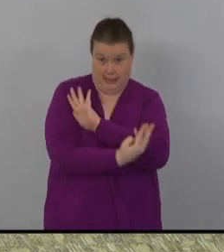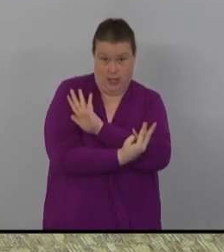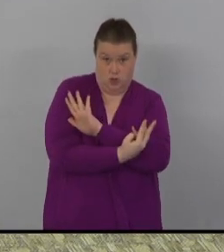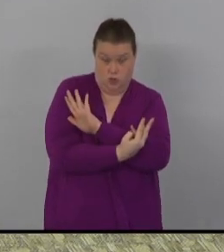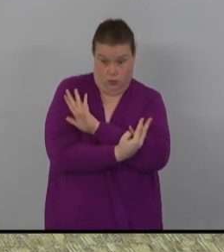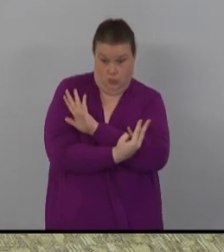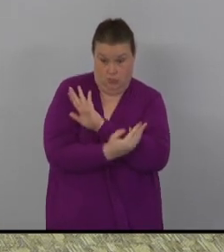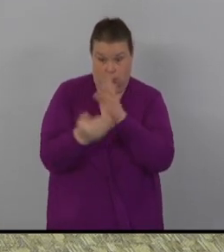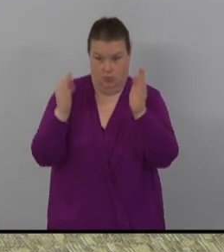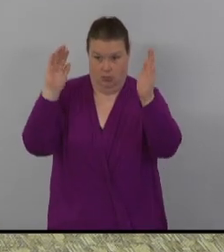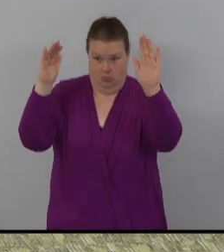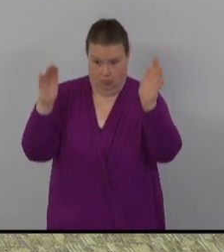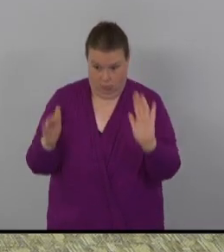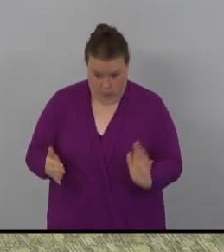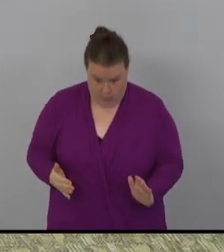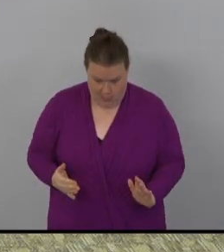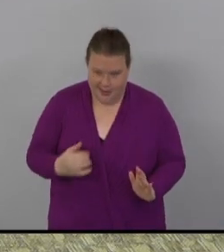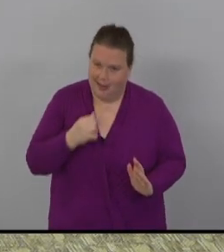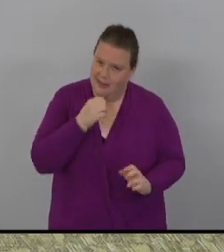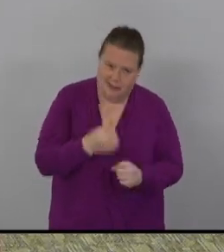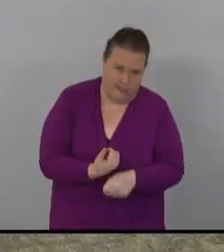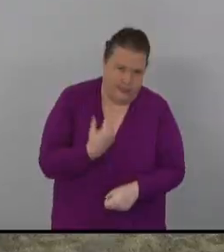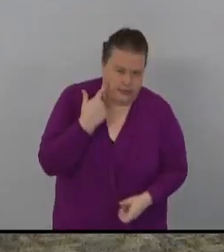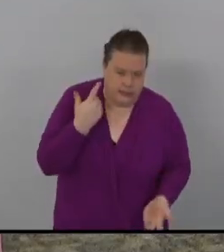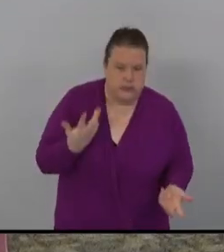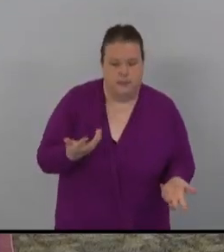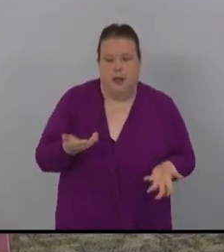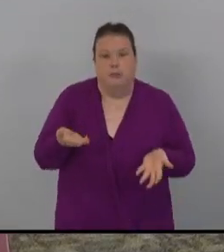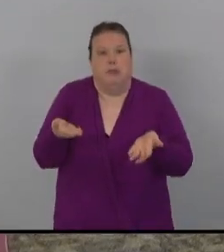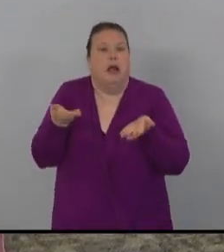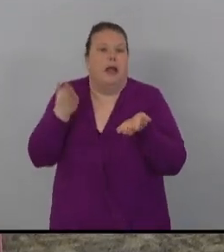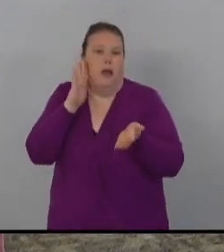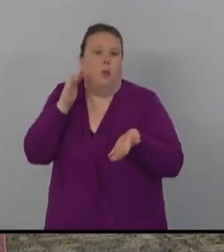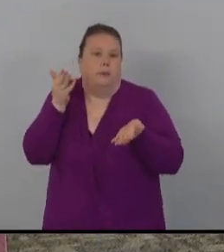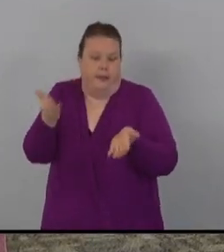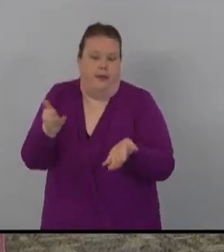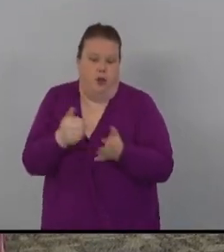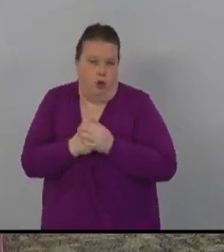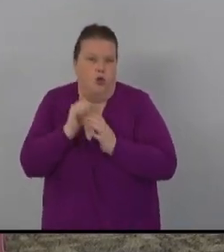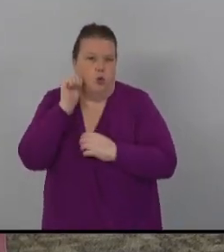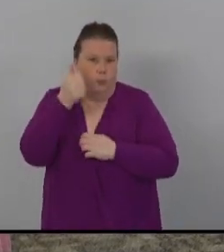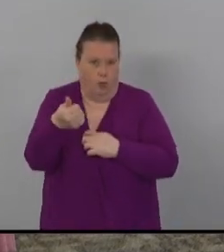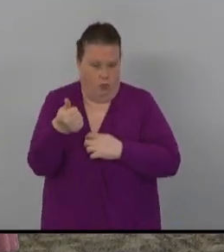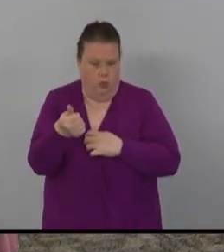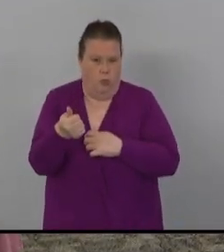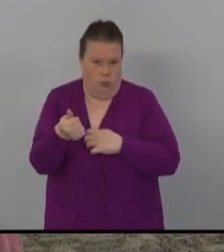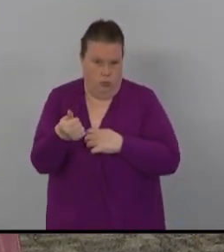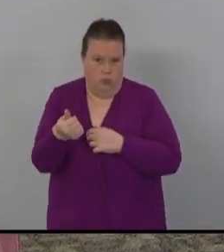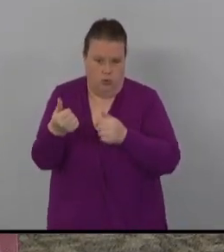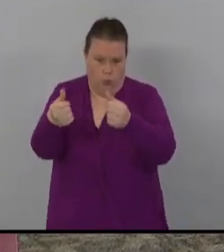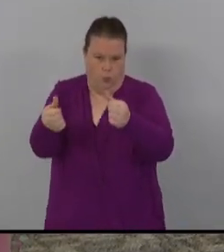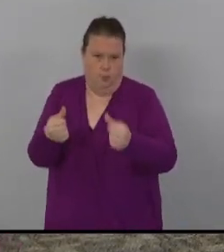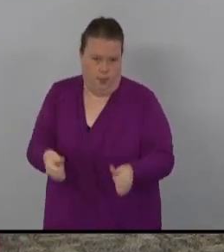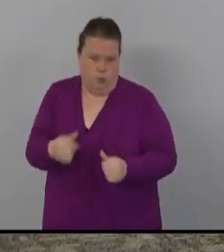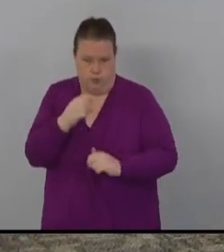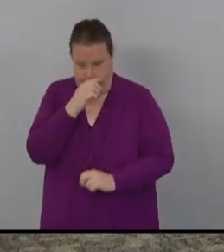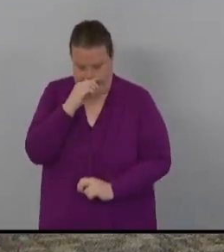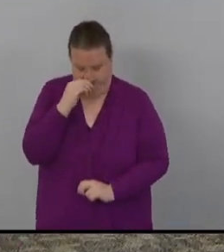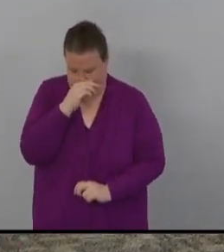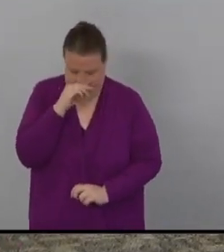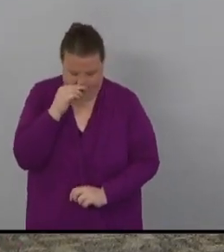all. But that's the schedule that's going to be posted. So we'll post that tomorrow after this meeting.